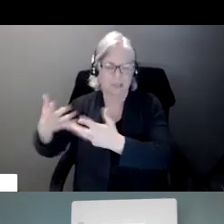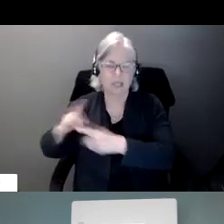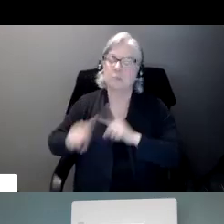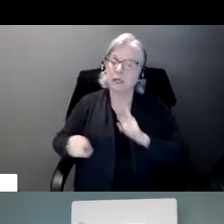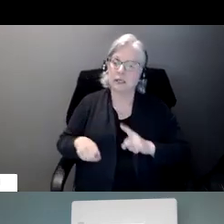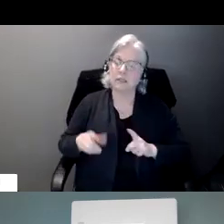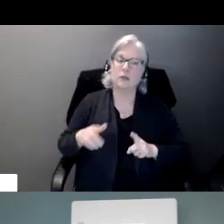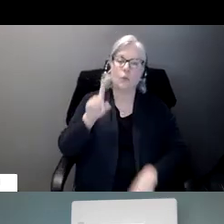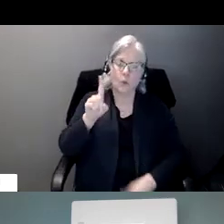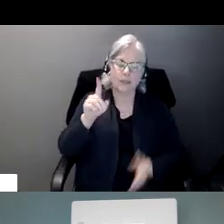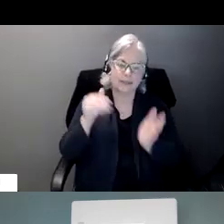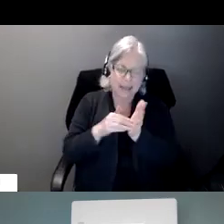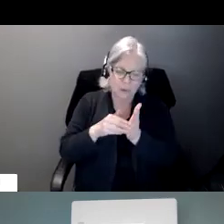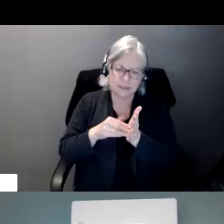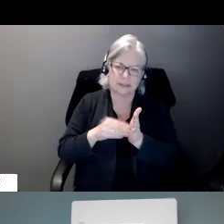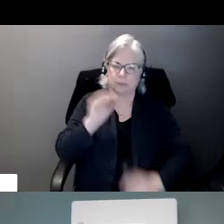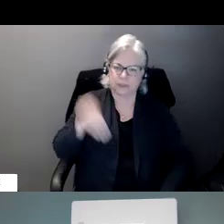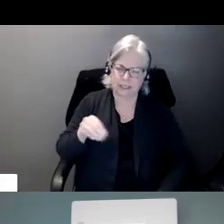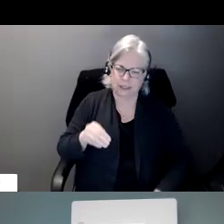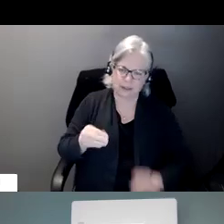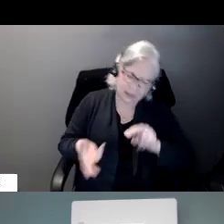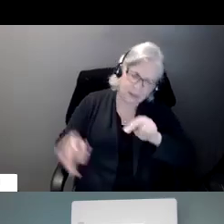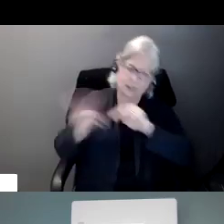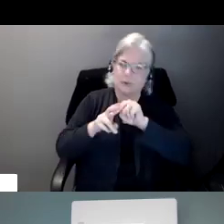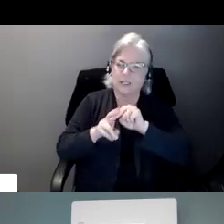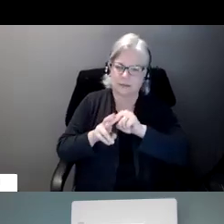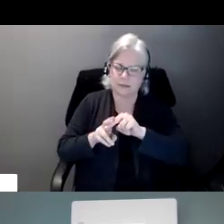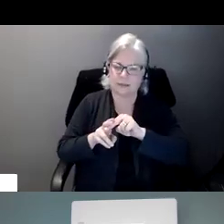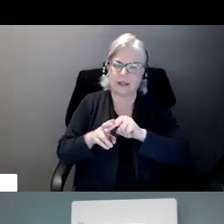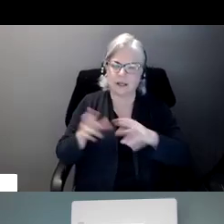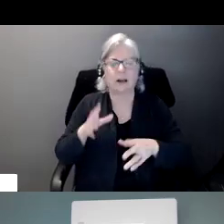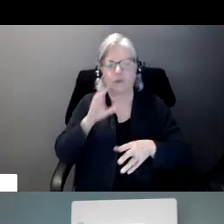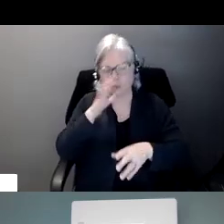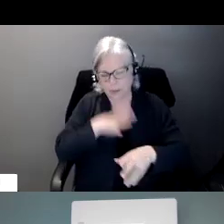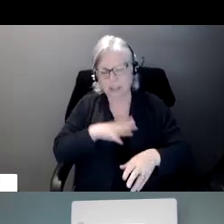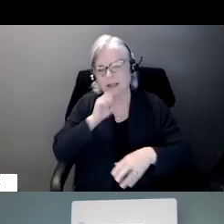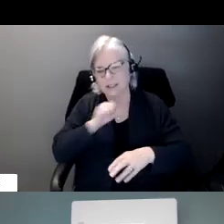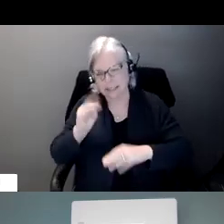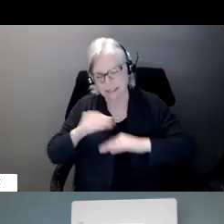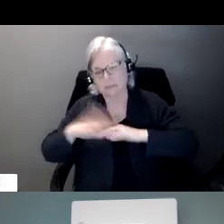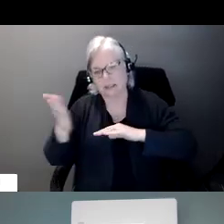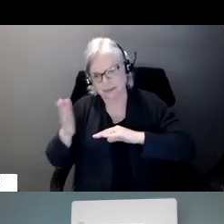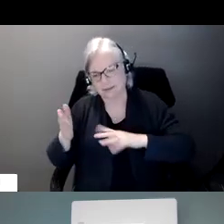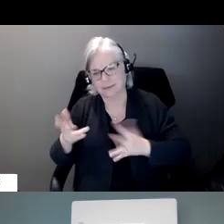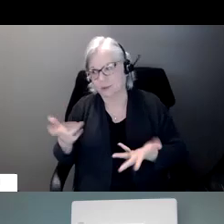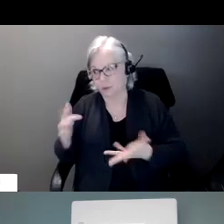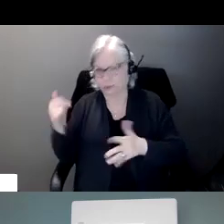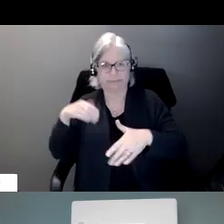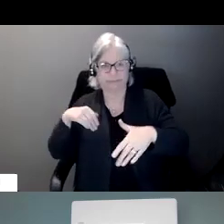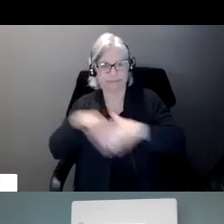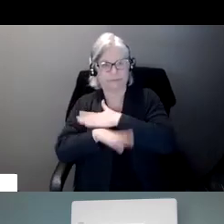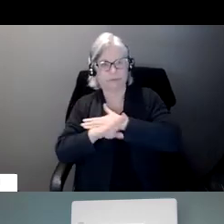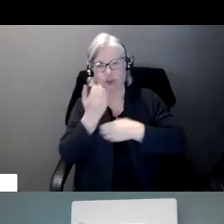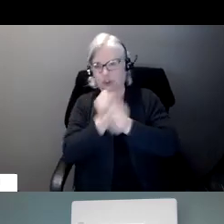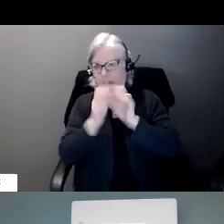1,000% increase in the number of women who are staying in shelter who are over 60 years of age. Um, and on